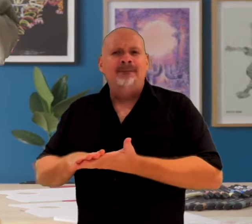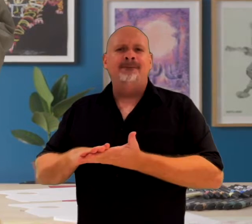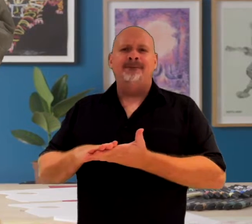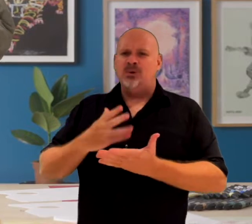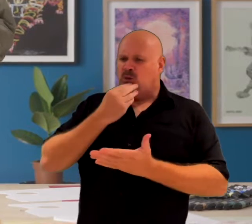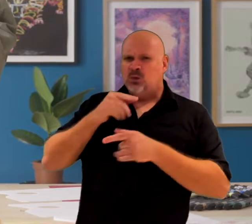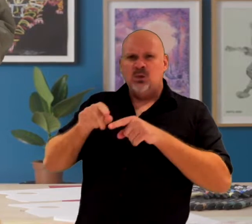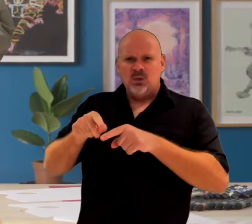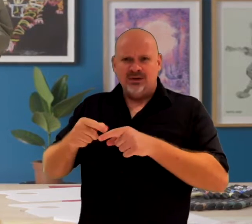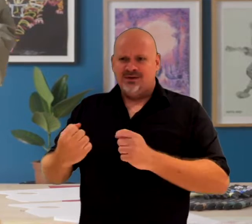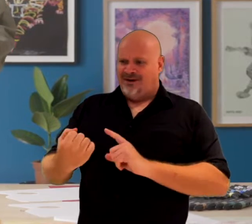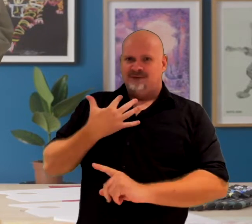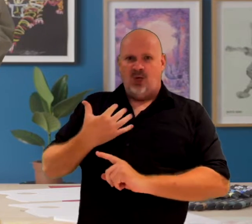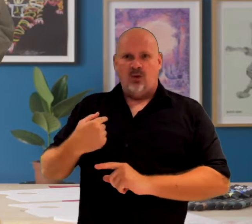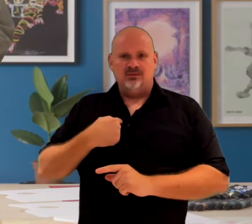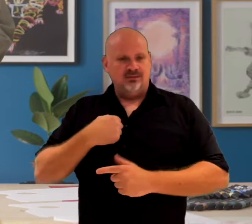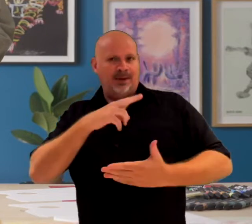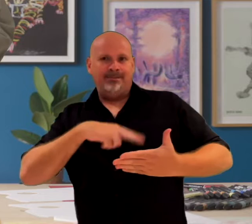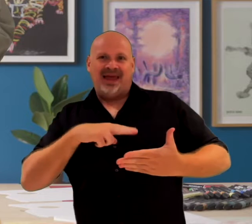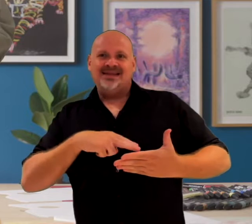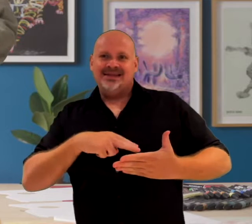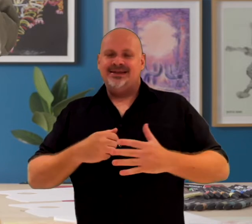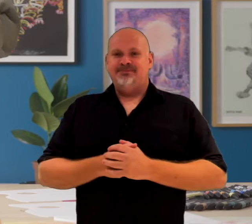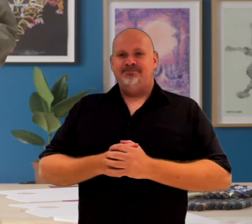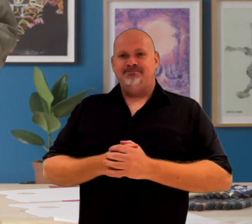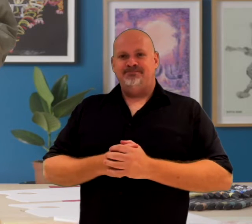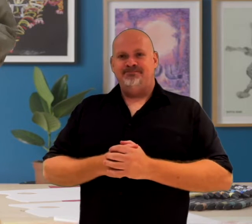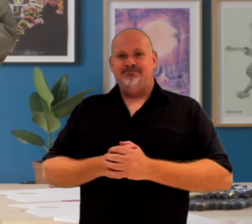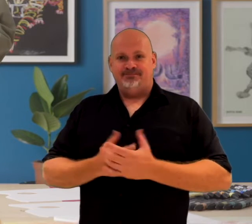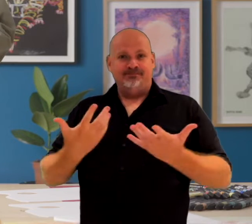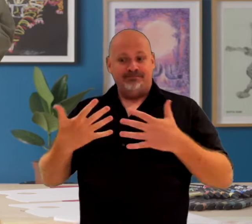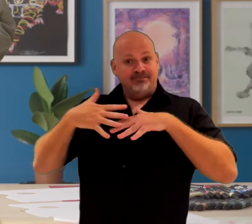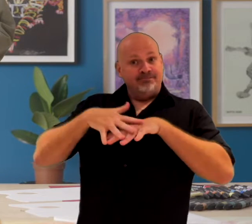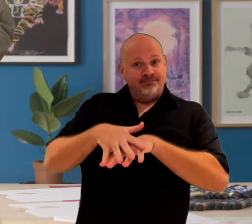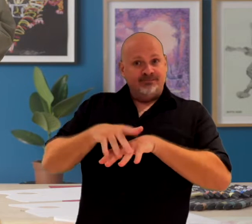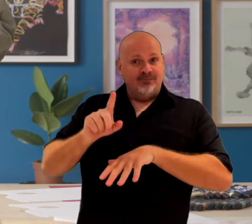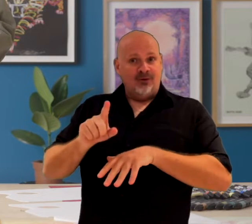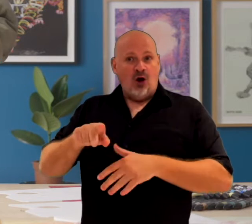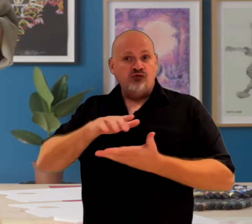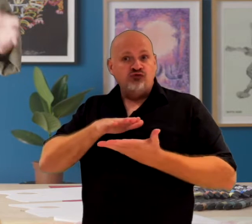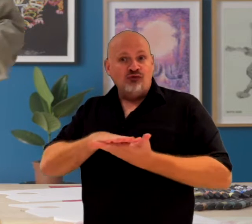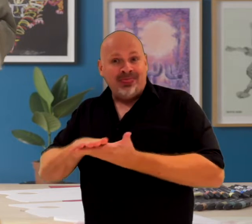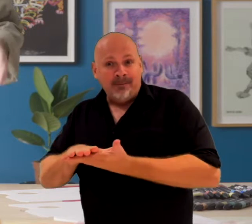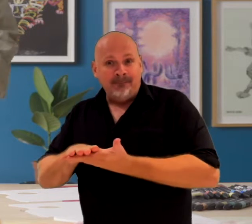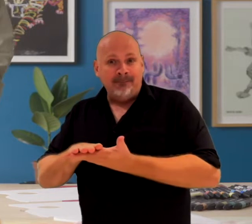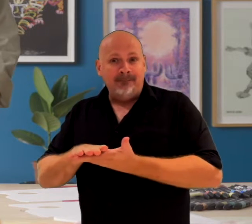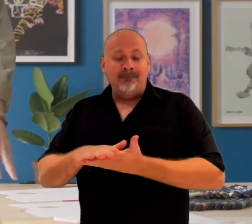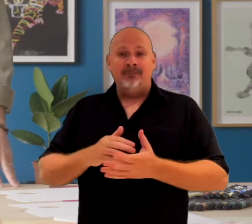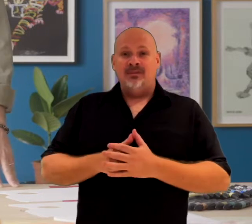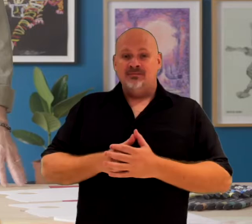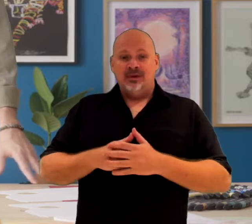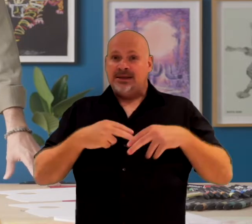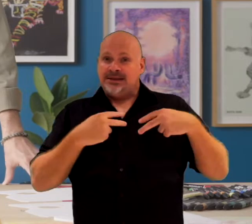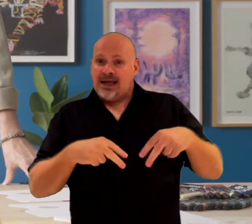to influence the way that I paint. So there's an incorporation of rhythm and dance to the way